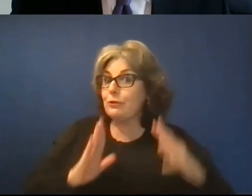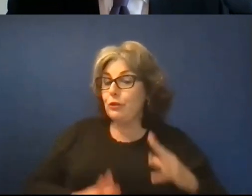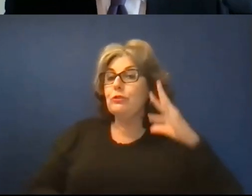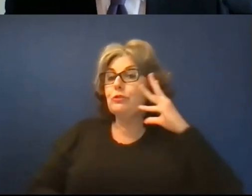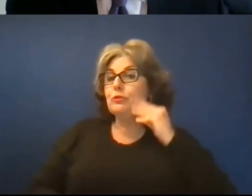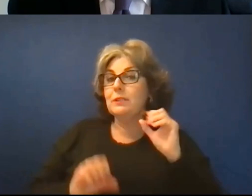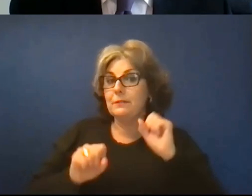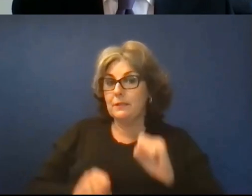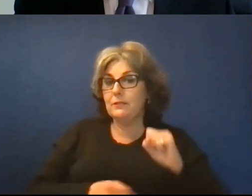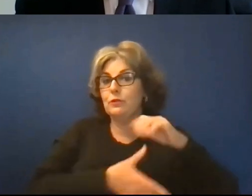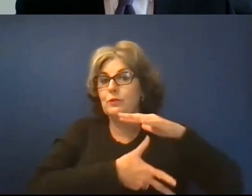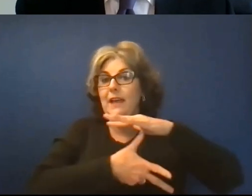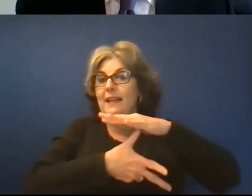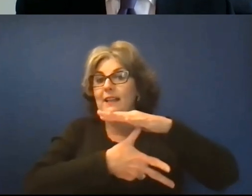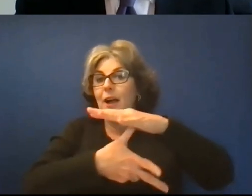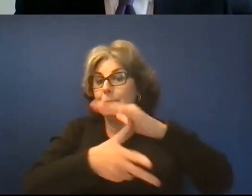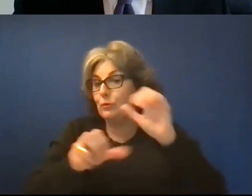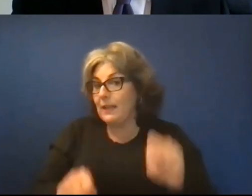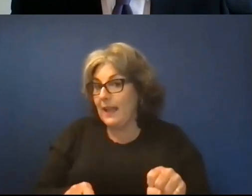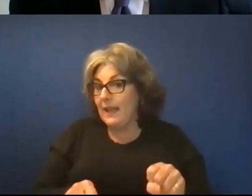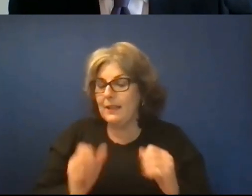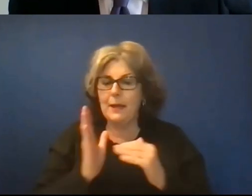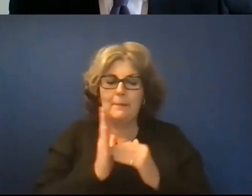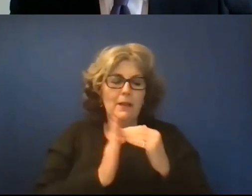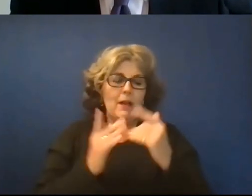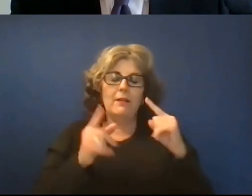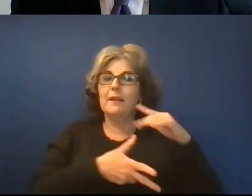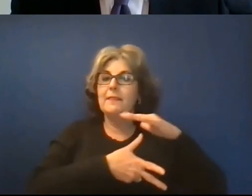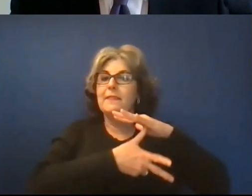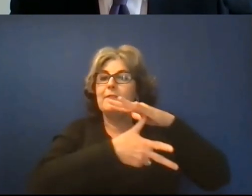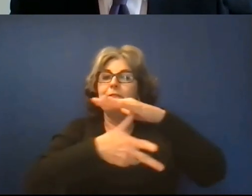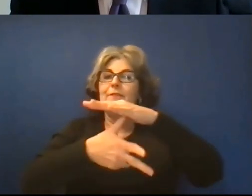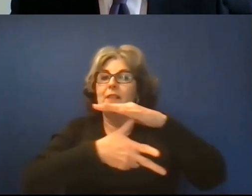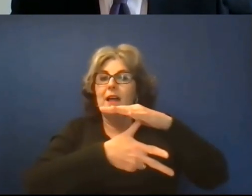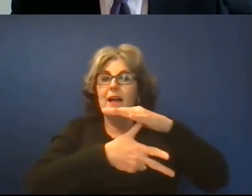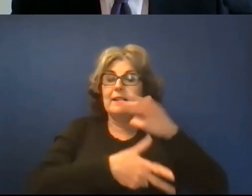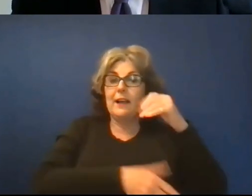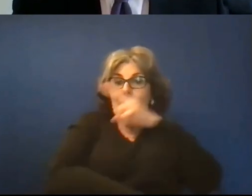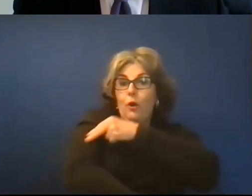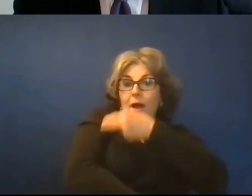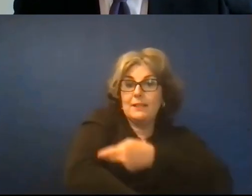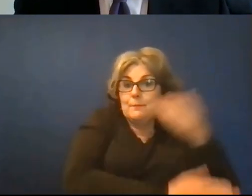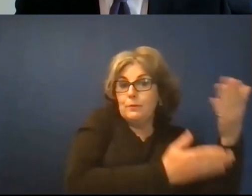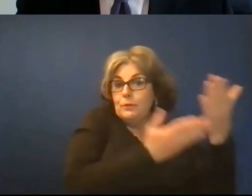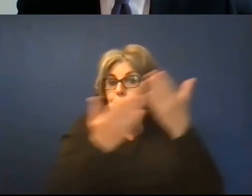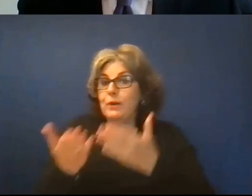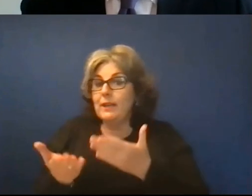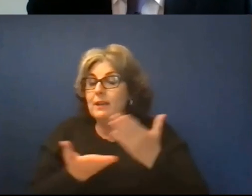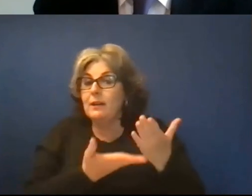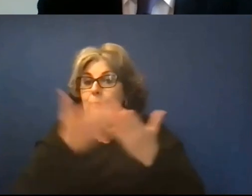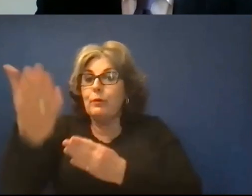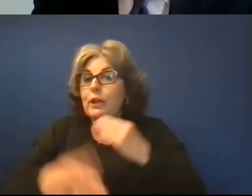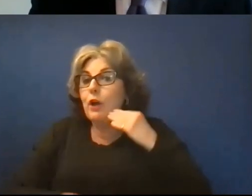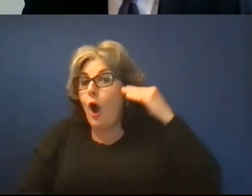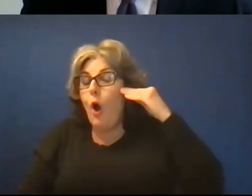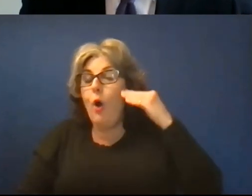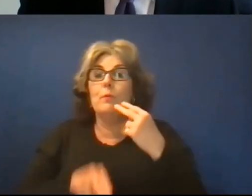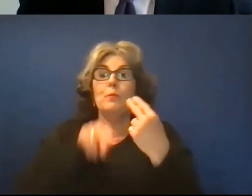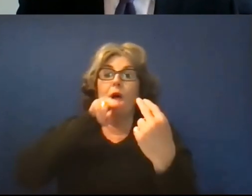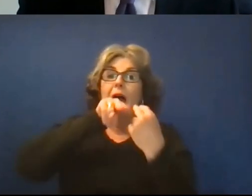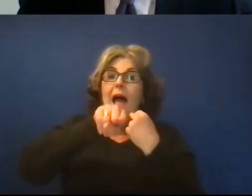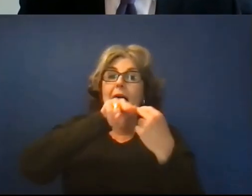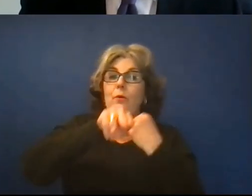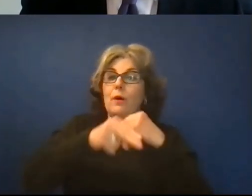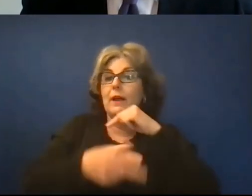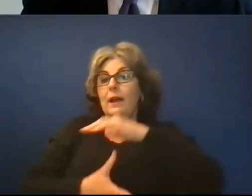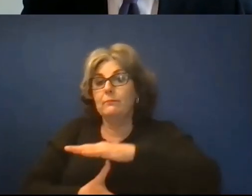well. But most often they're flying patients from either other hospitals or homes or the middle of a highway and